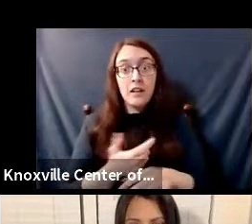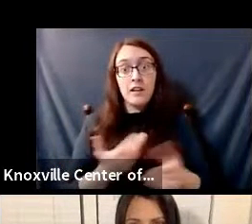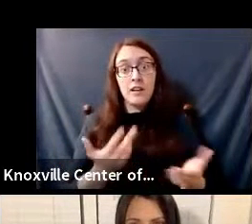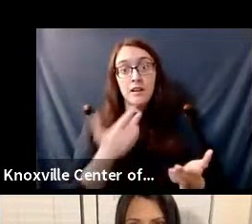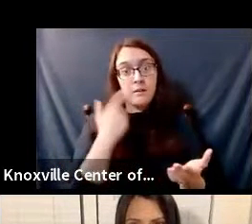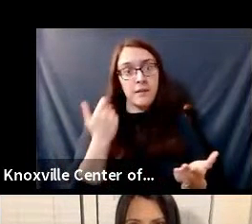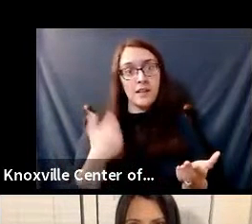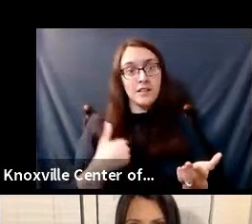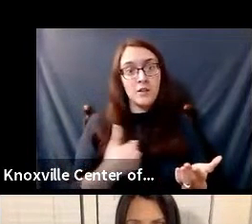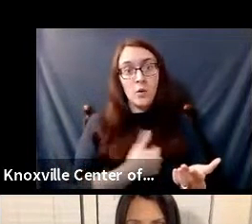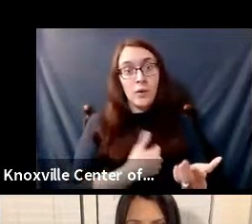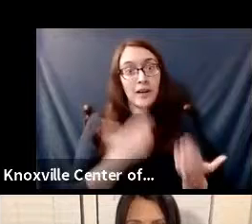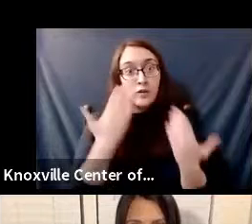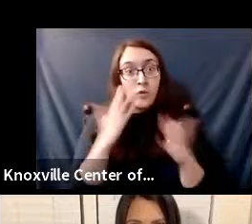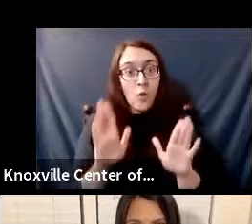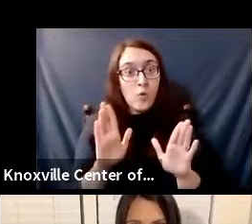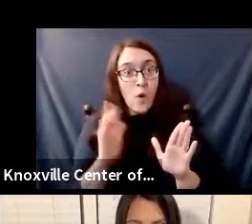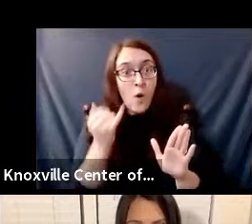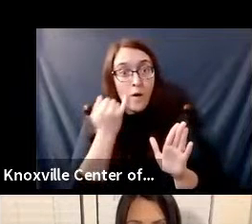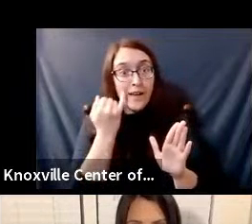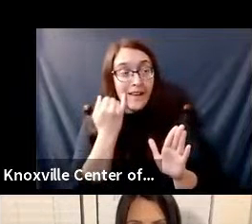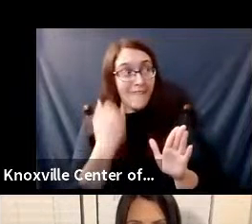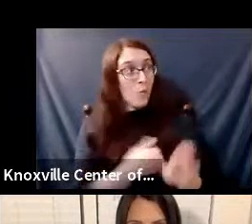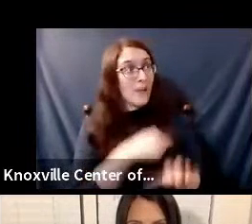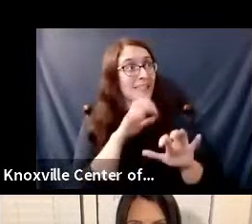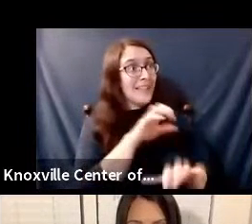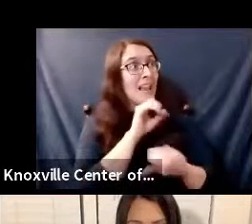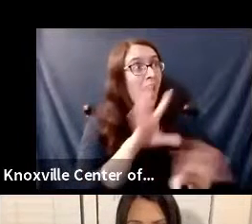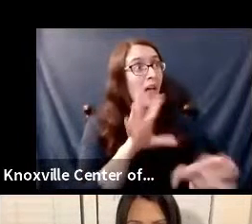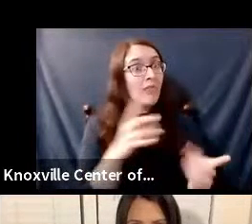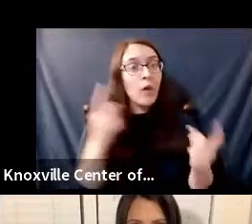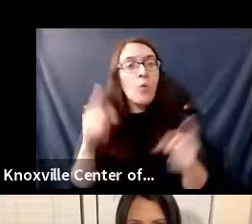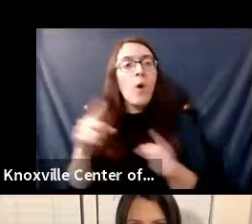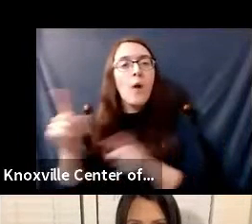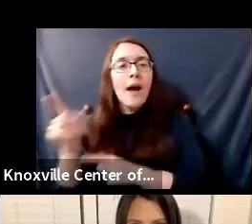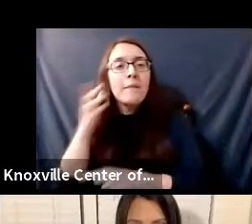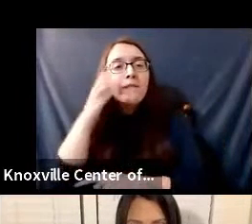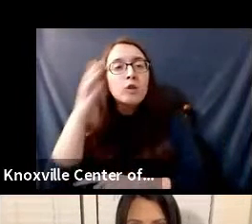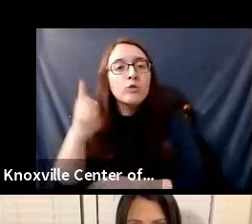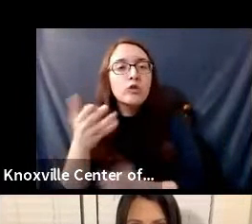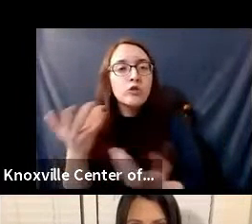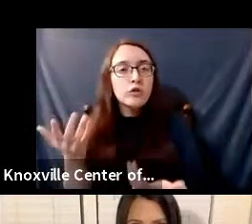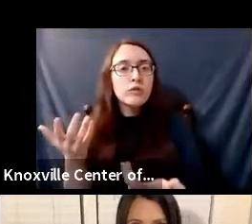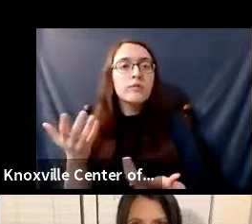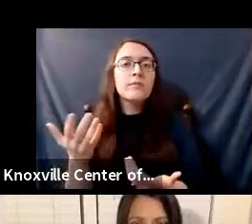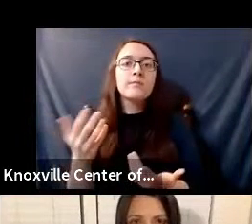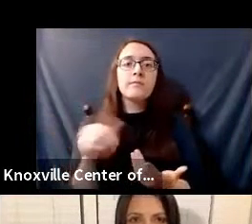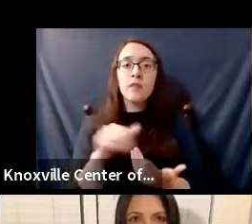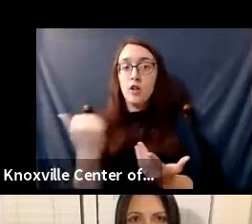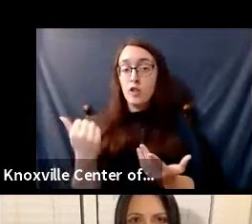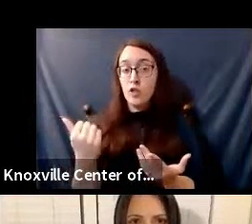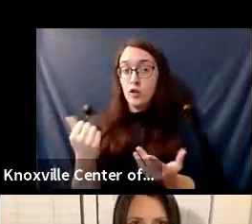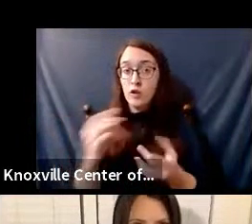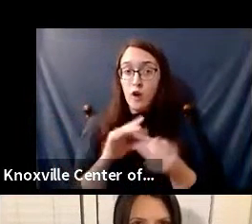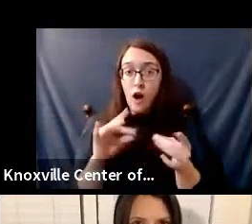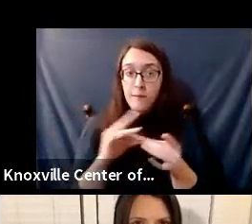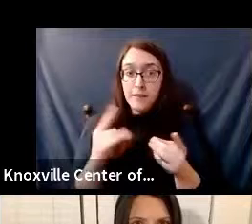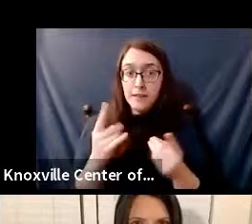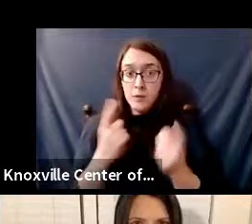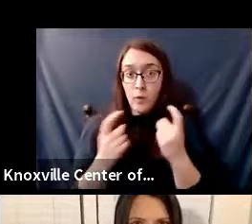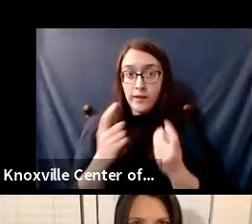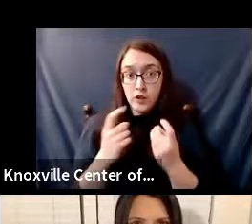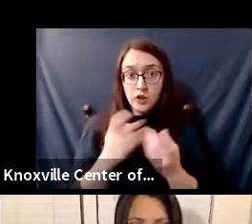know, how bad it would have been if we'd done nothing. So, other comments, questions?